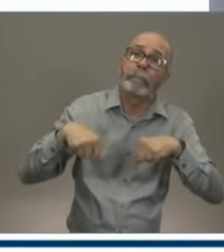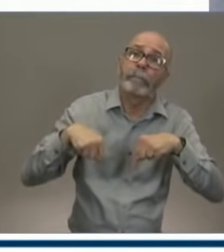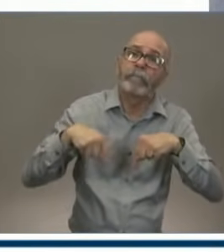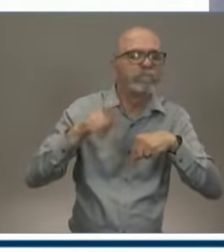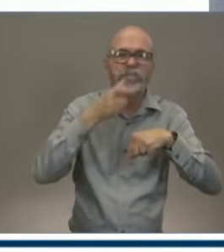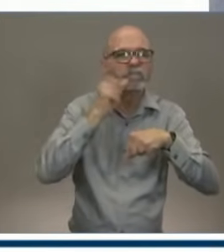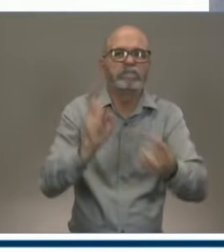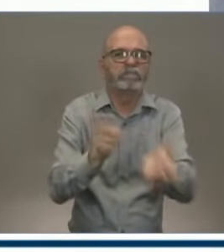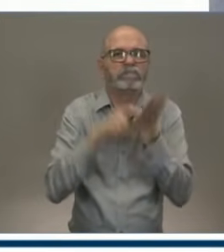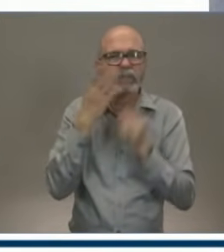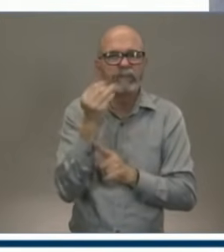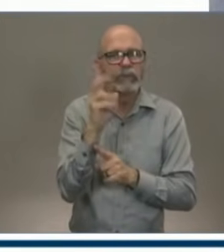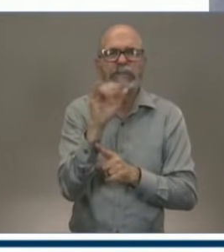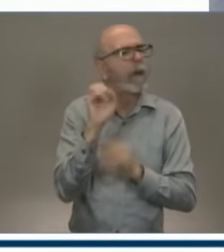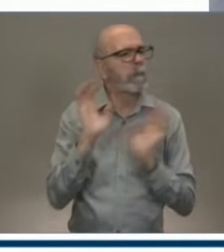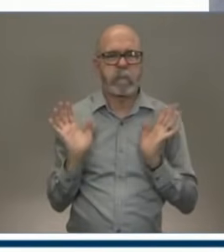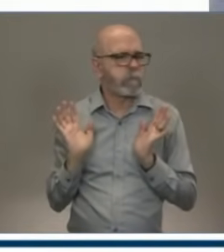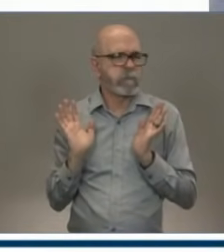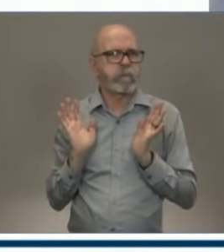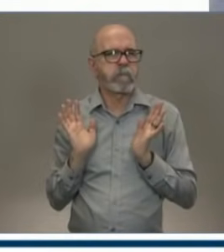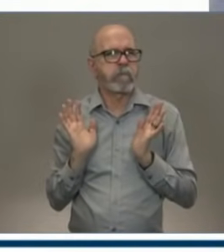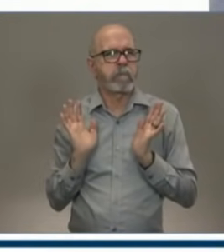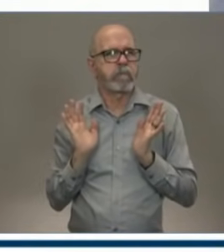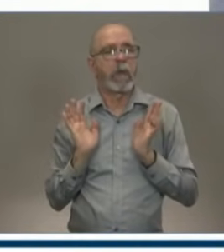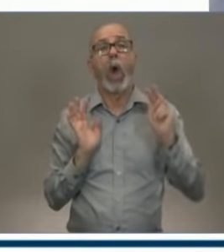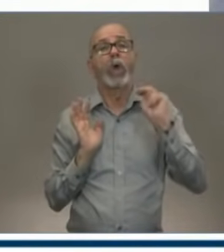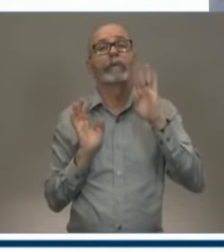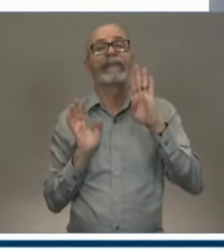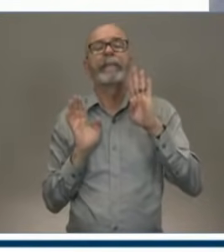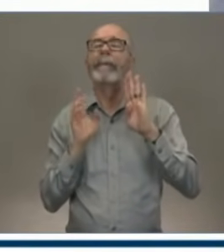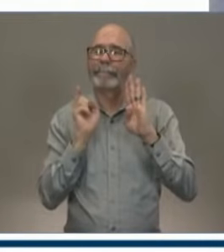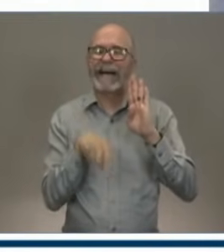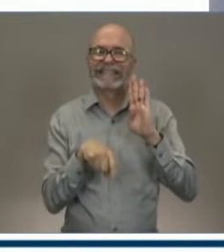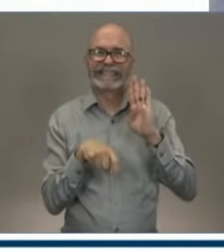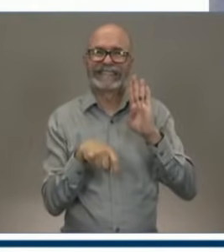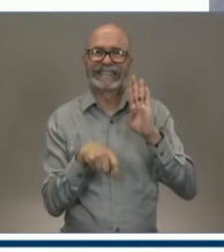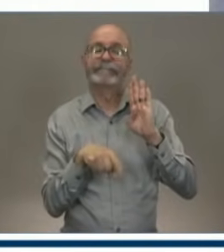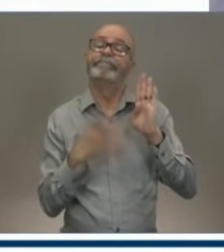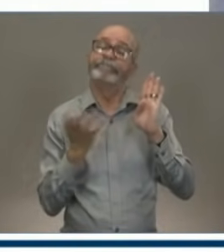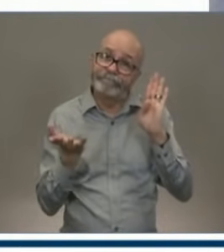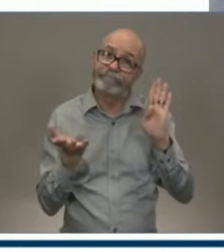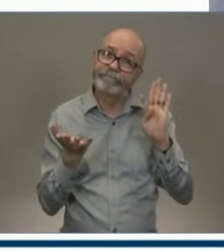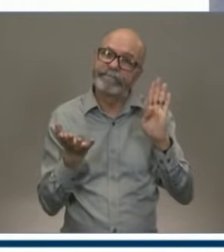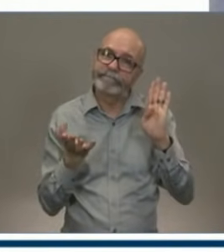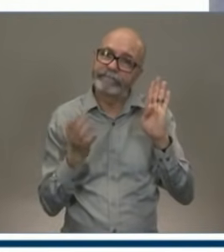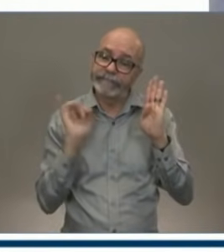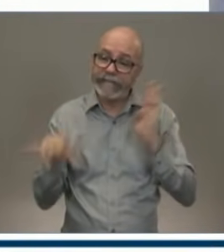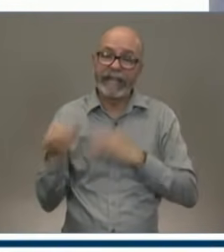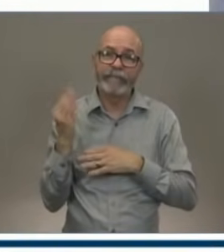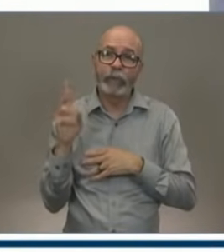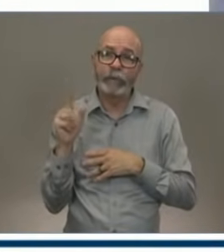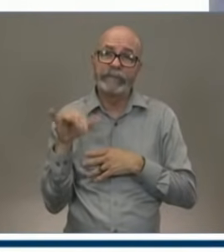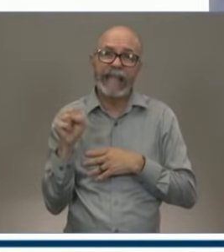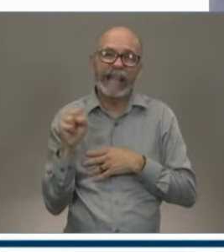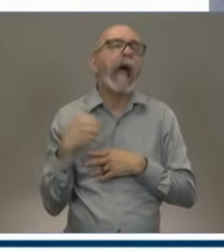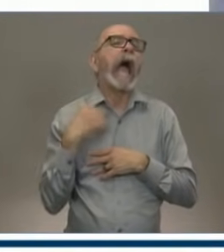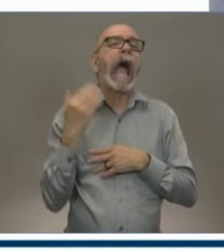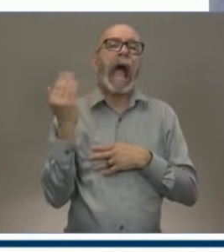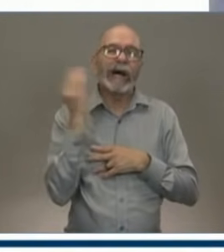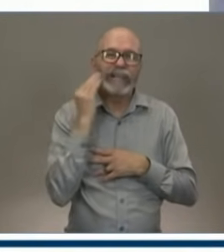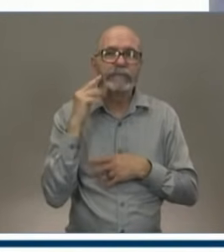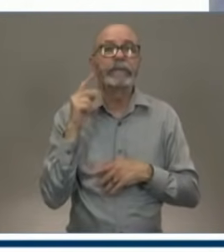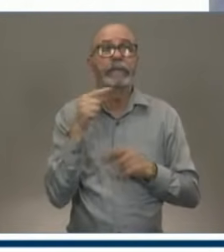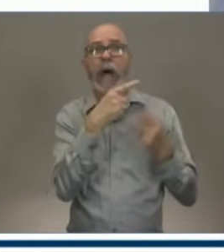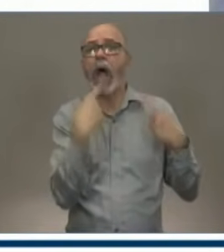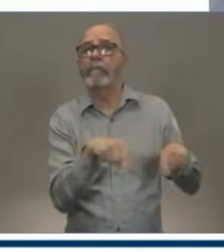now, there's a restriction on those in New Brunswick for 2 weeks. Obviously, we're very mindful and conscious of what's happening in our sister province next